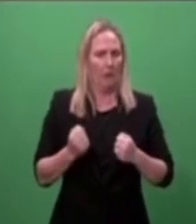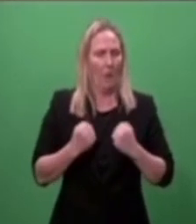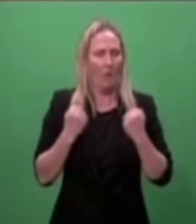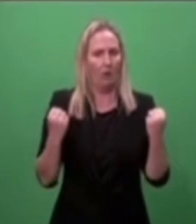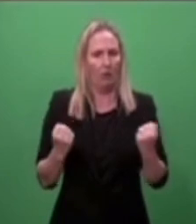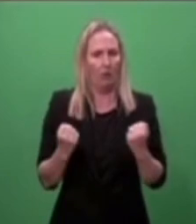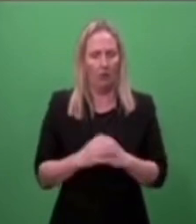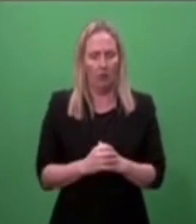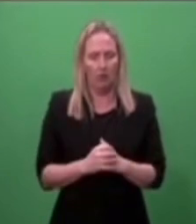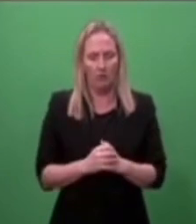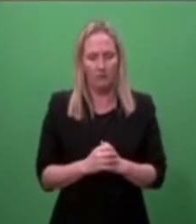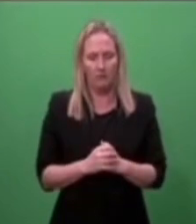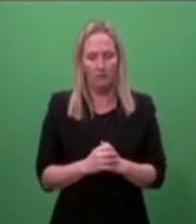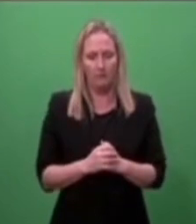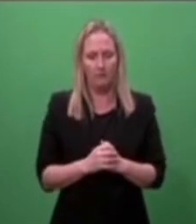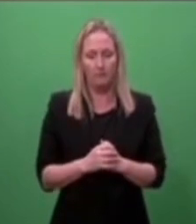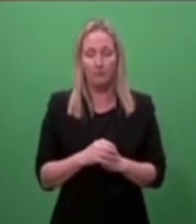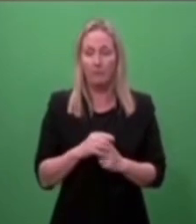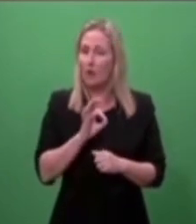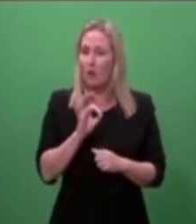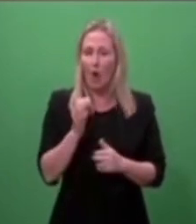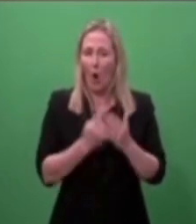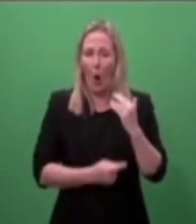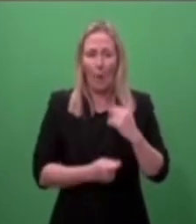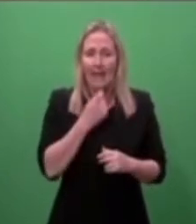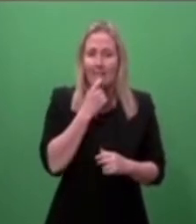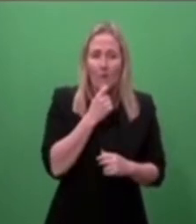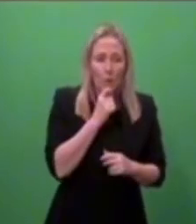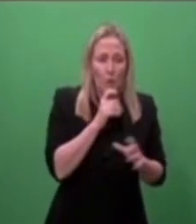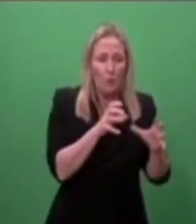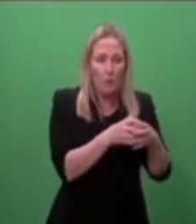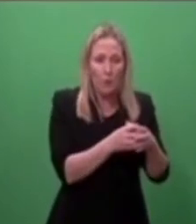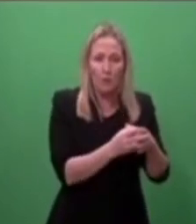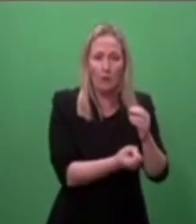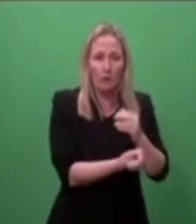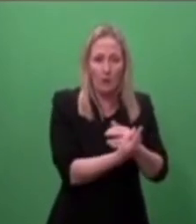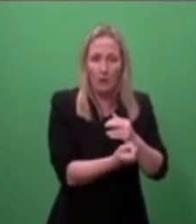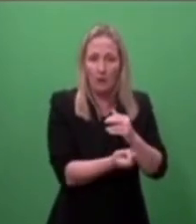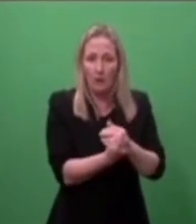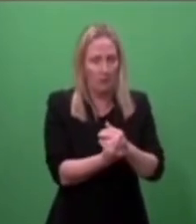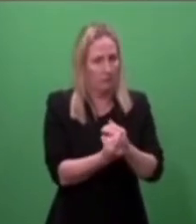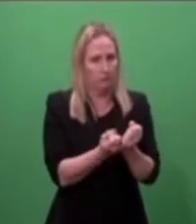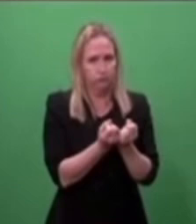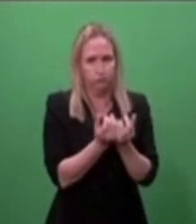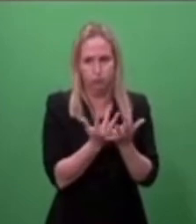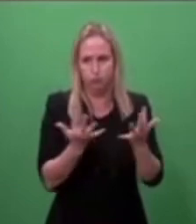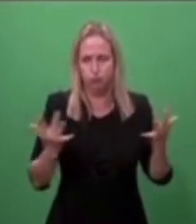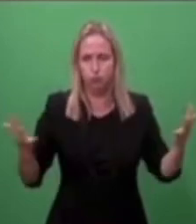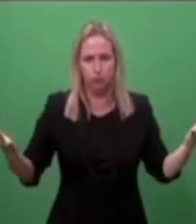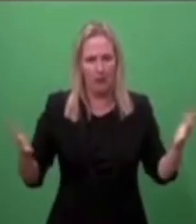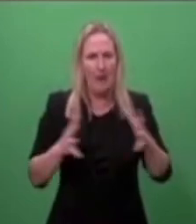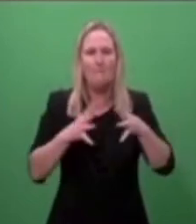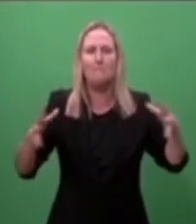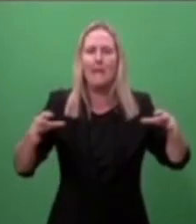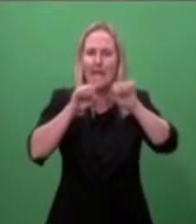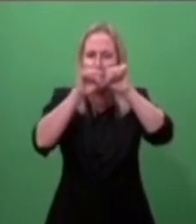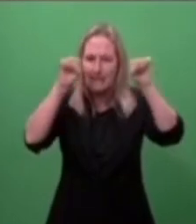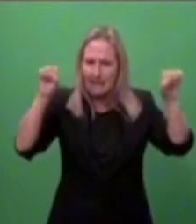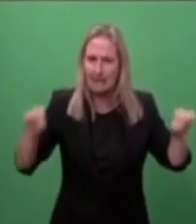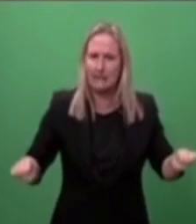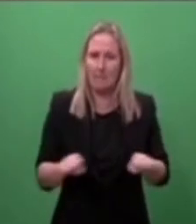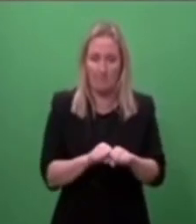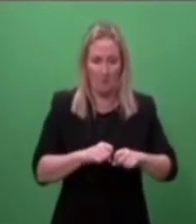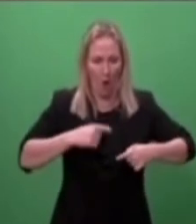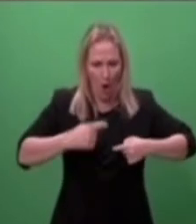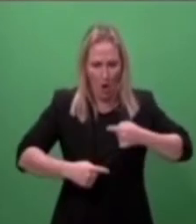just happen in a few isolated cases or situations. The abuse was systematic, continuous, and